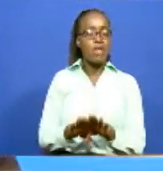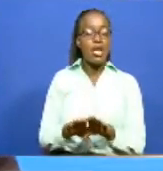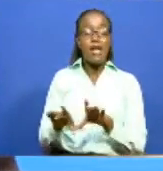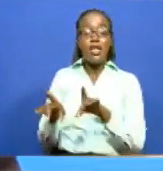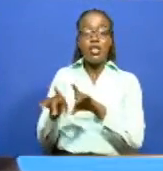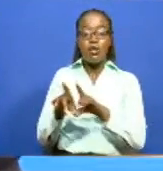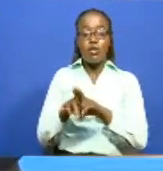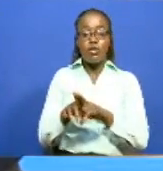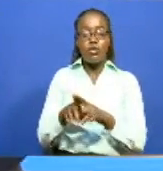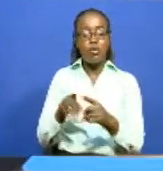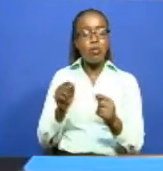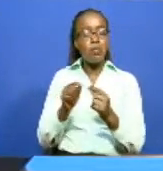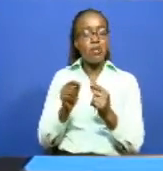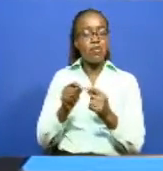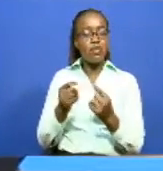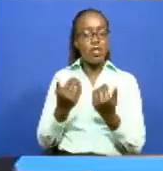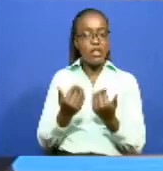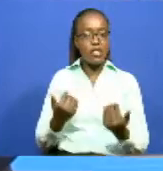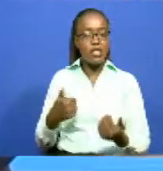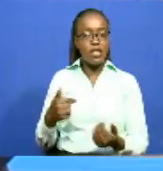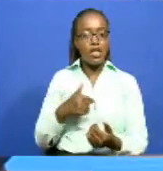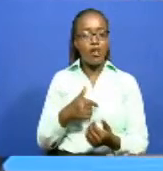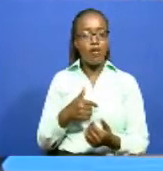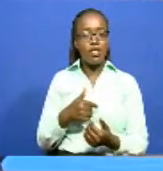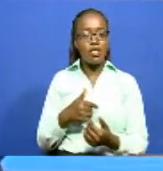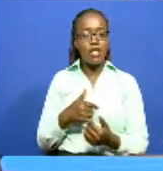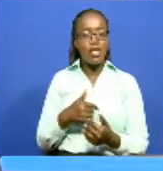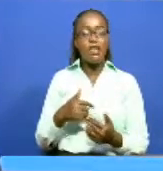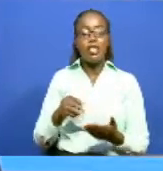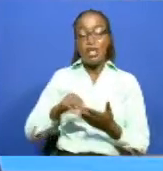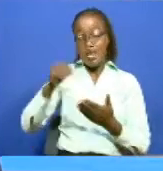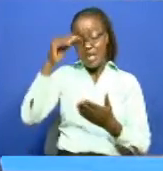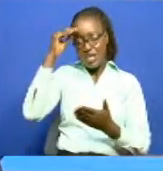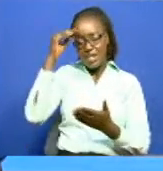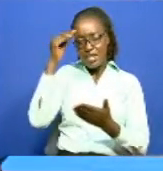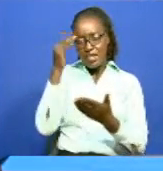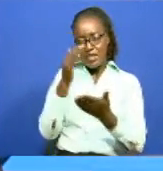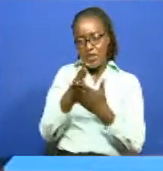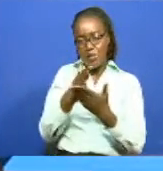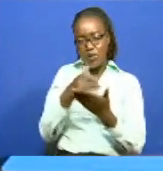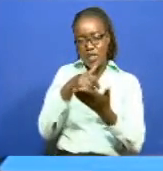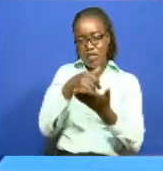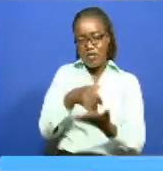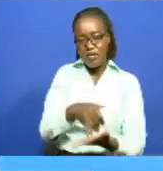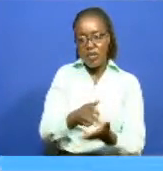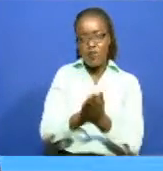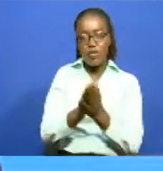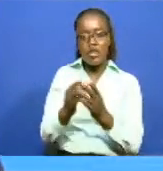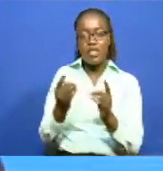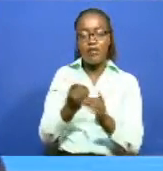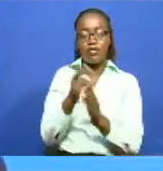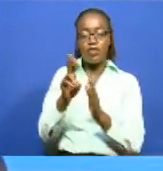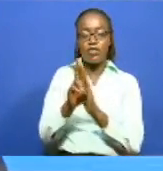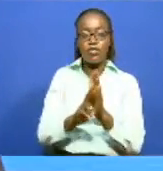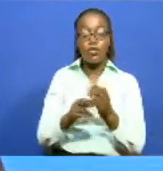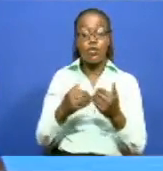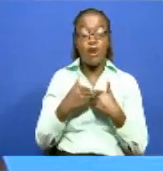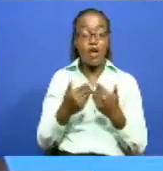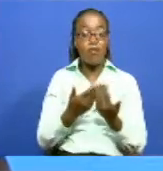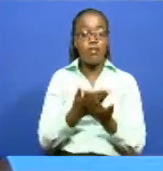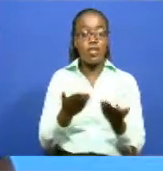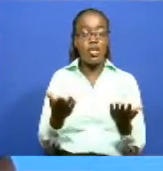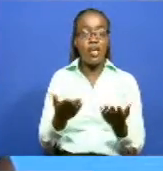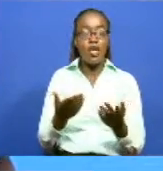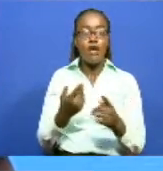more painful is that our children have had their learning paralyzed due to the different measures that we've put in place. However, it is